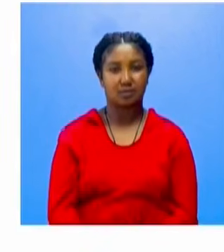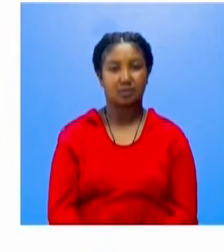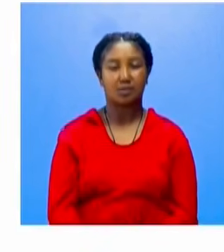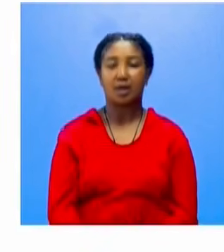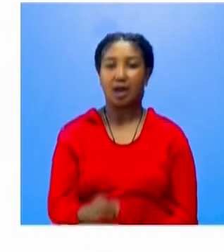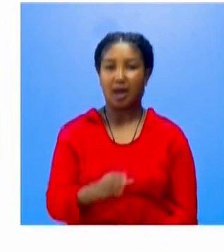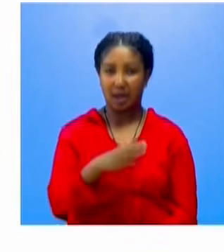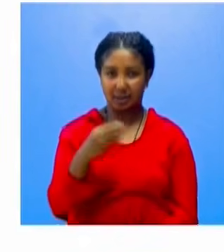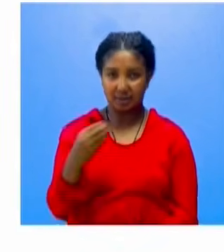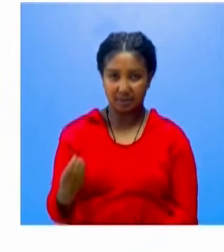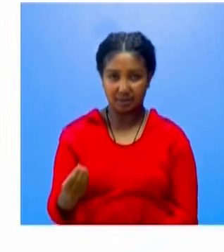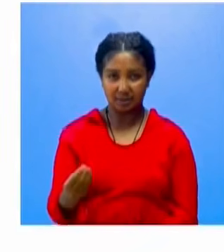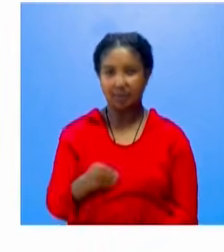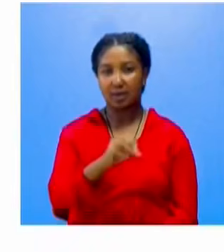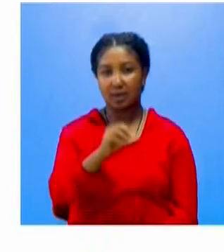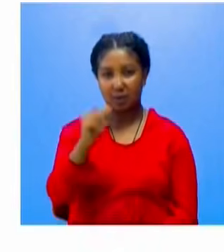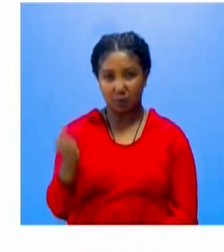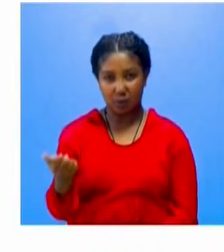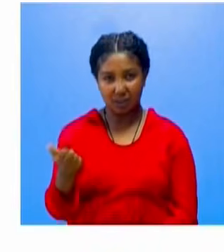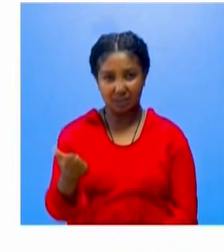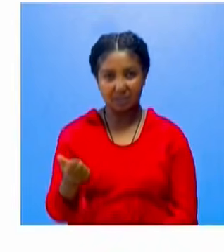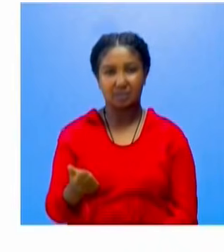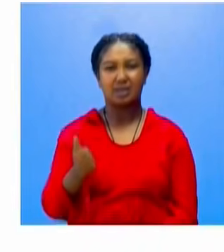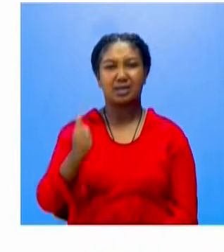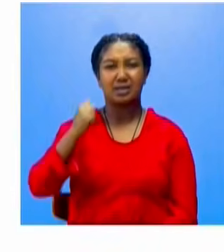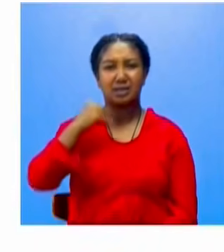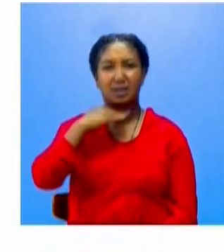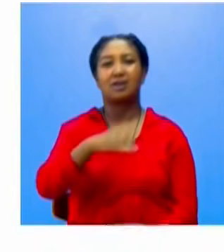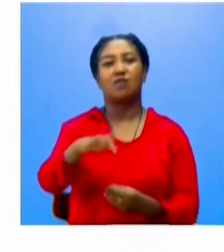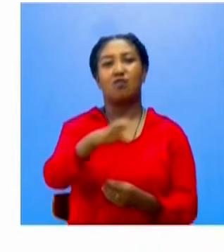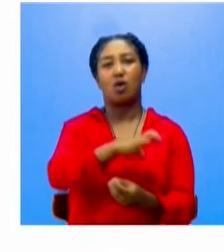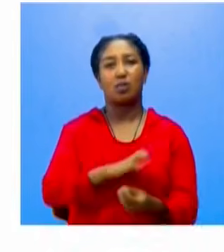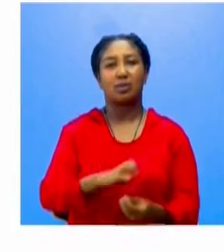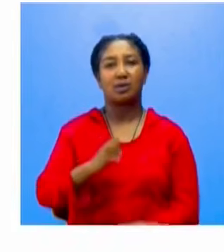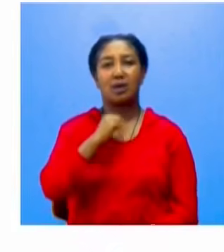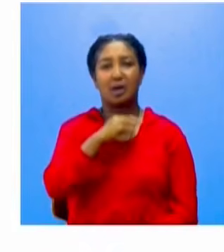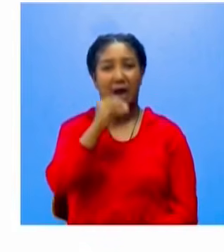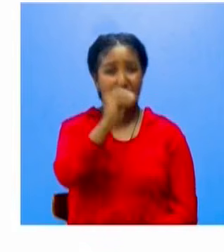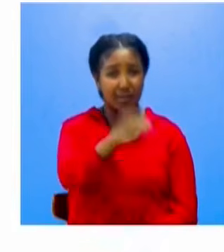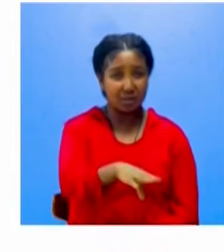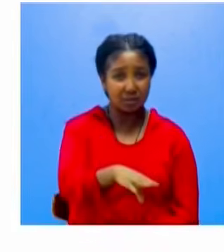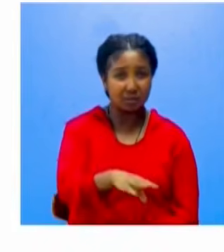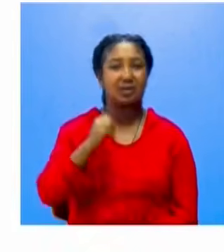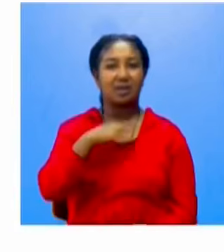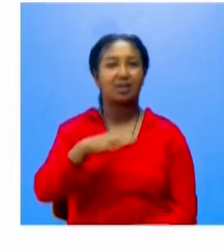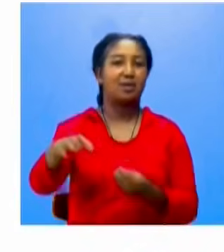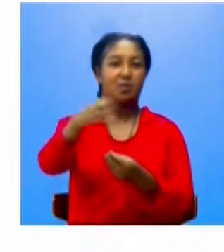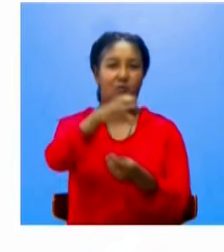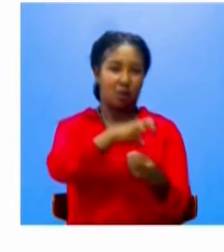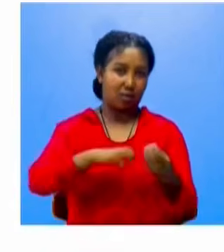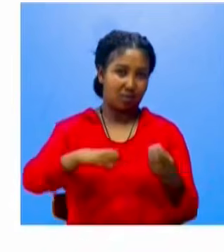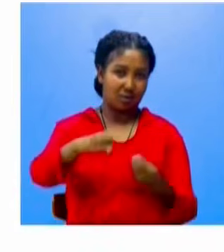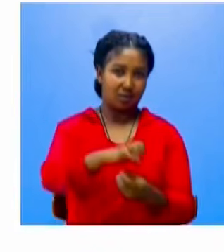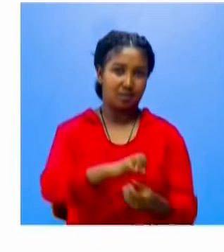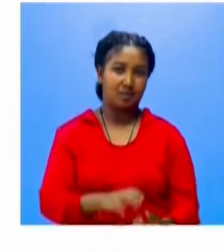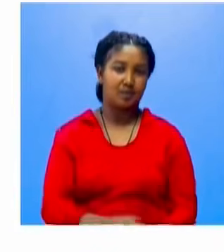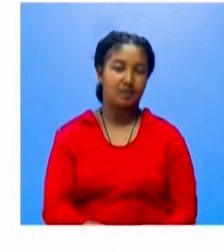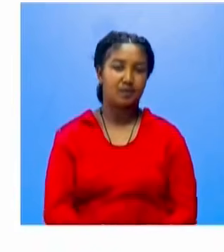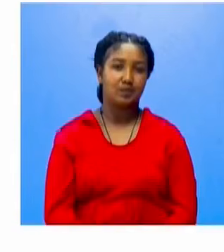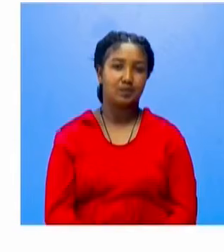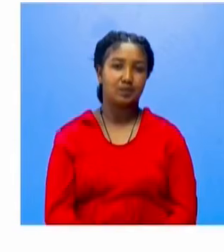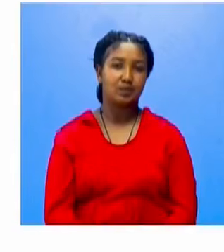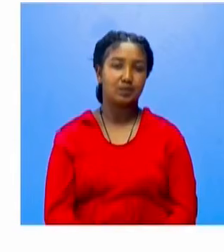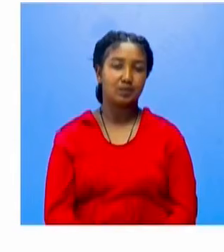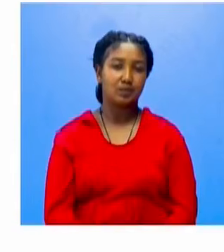and the other one is dirty environment, the same, dirty environment.